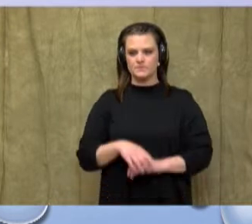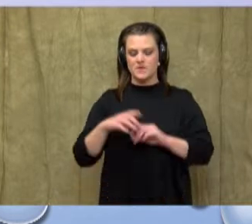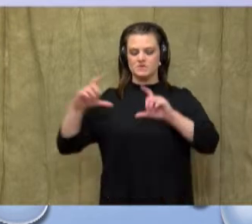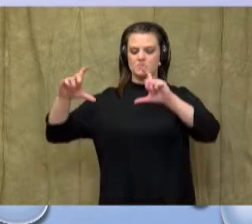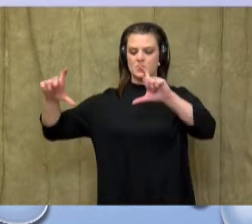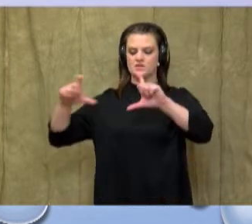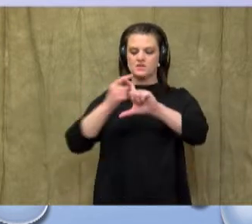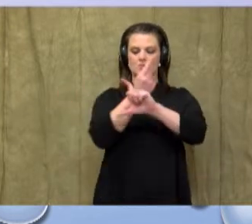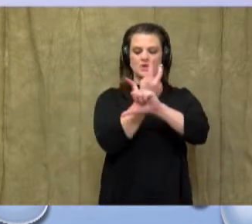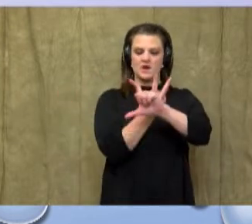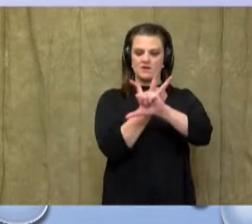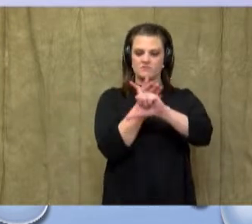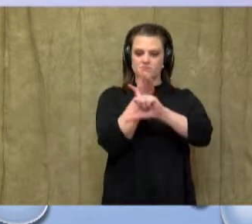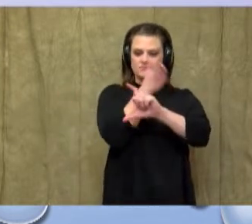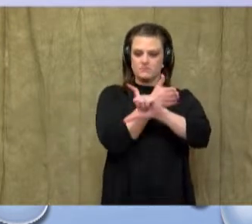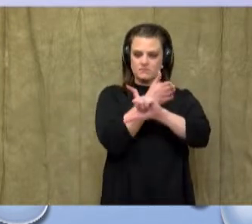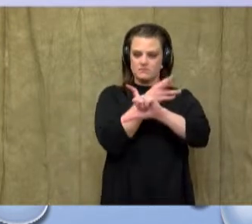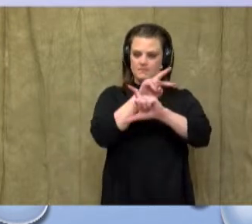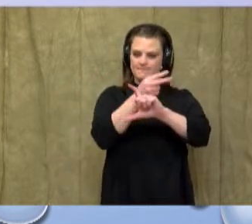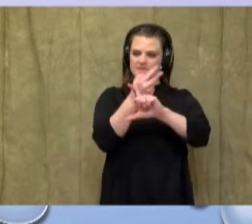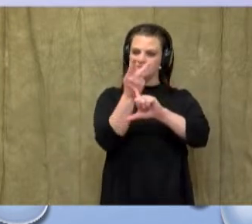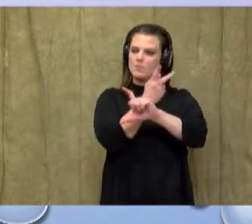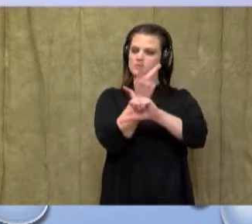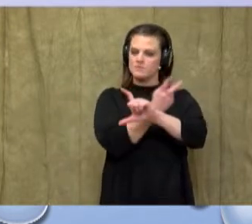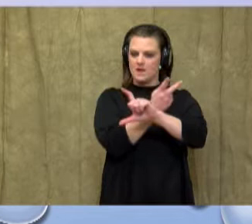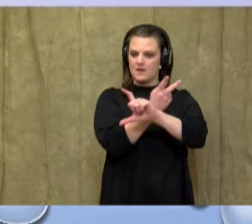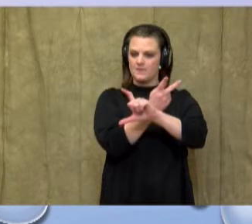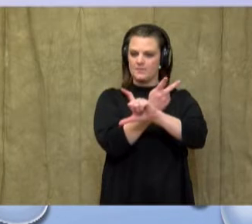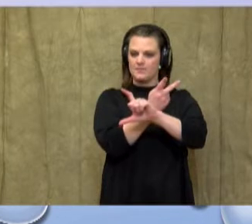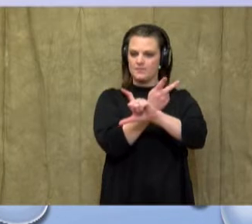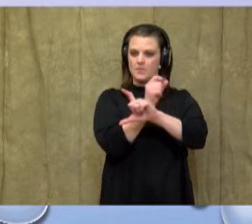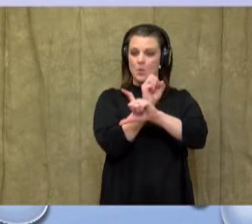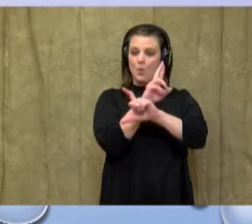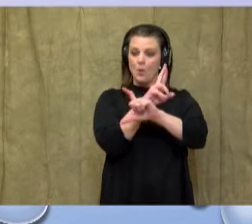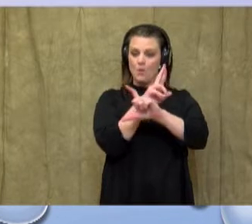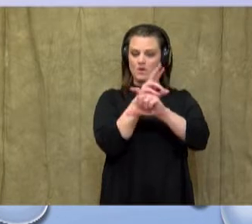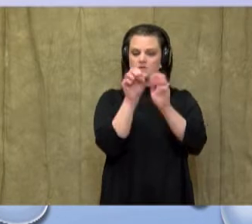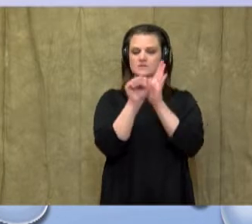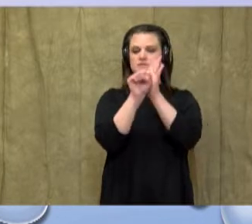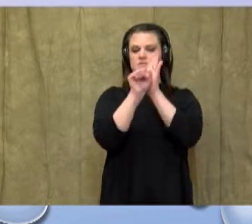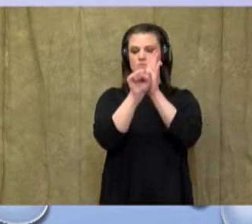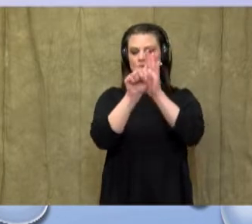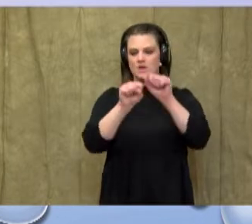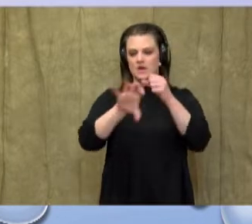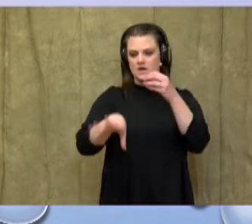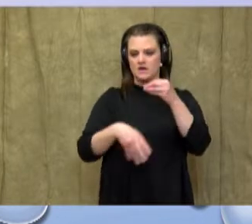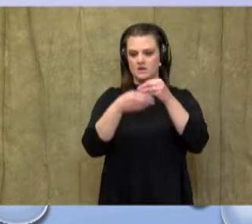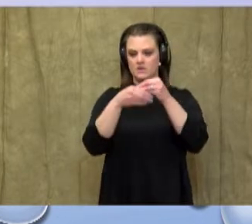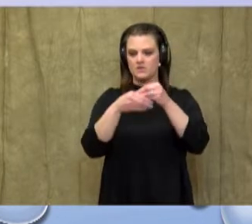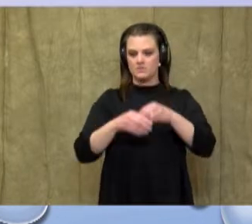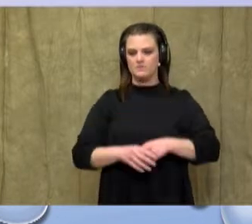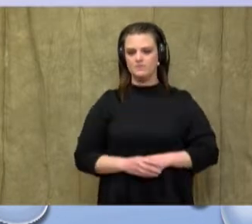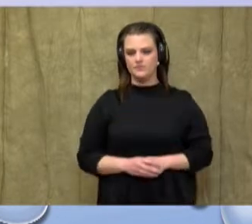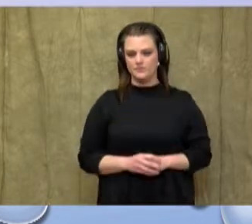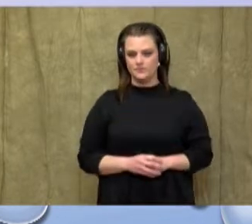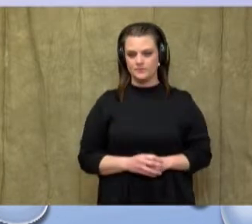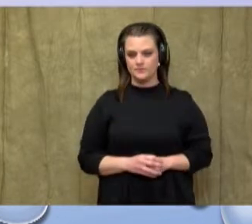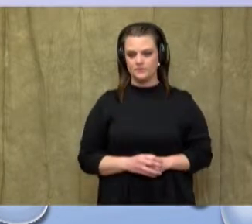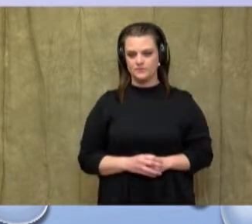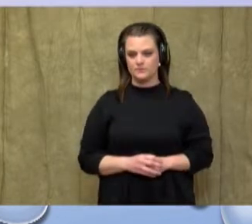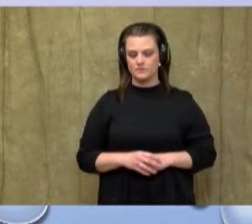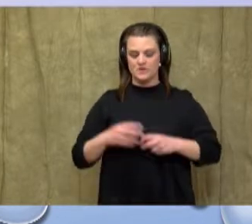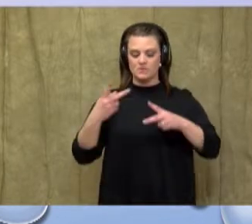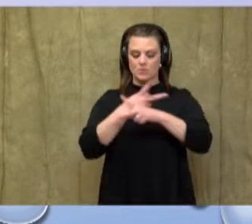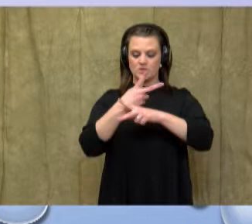the parentheses, because that means to multiply, or you could put a symbol. There are 3 different symbols that we have